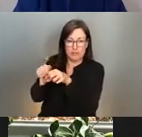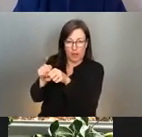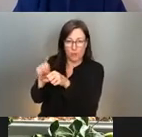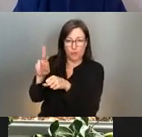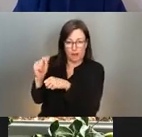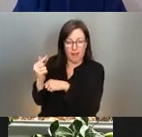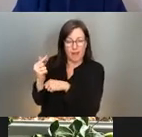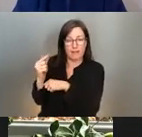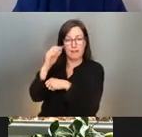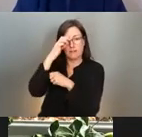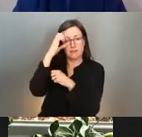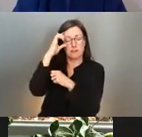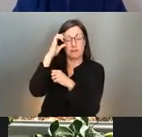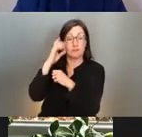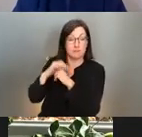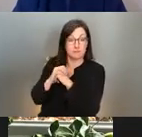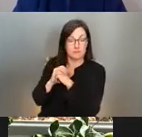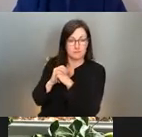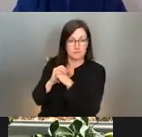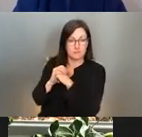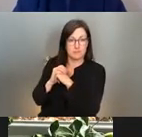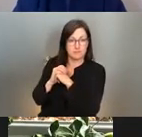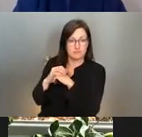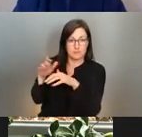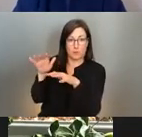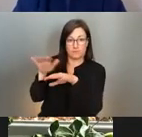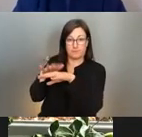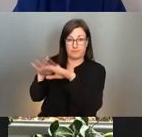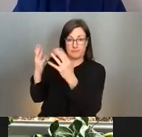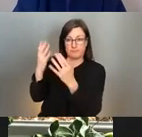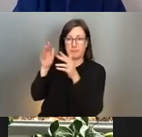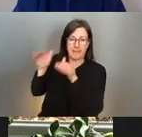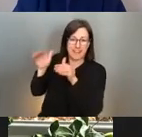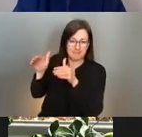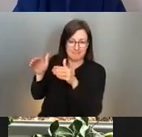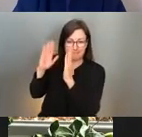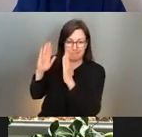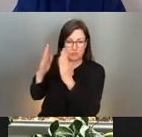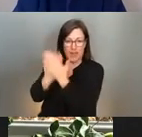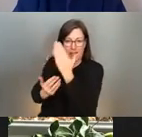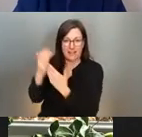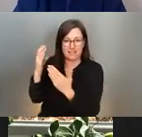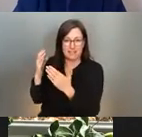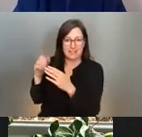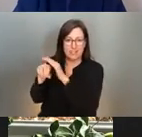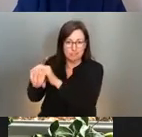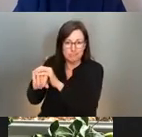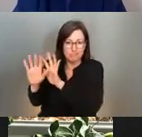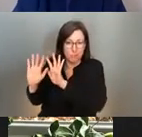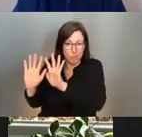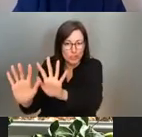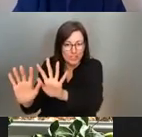rag, all totally hand over hand, guiding him, but not guiding him, pushing him back to the